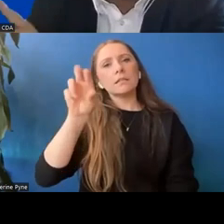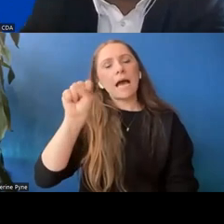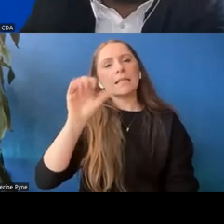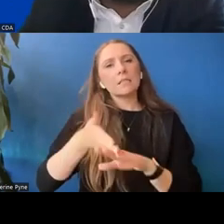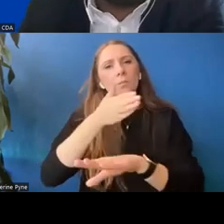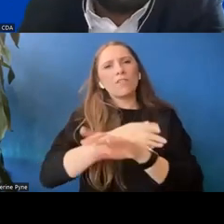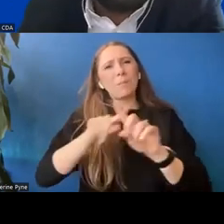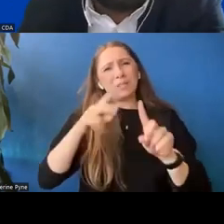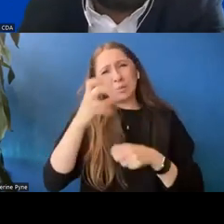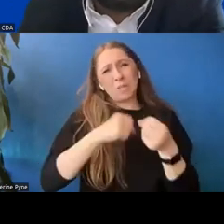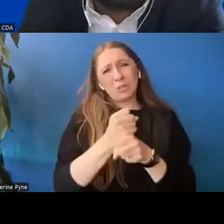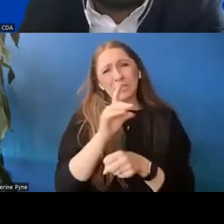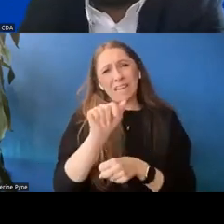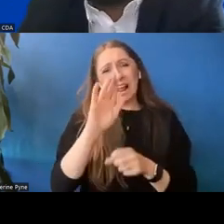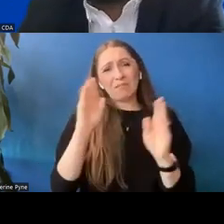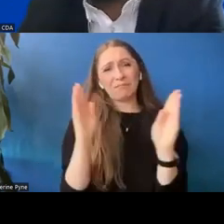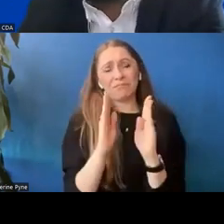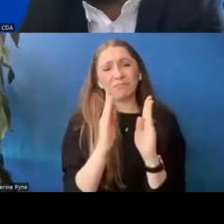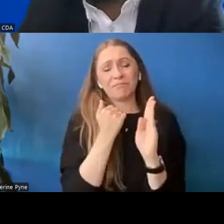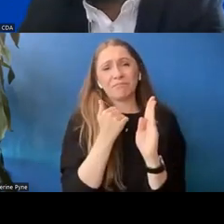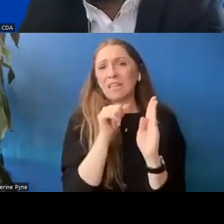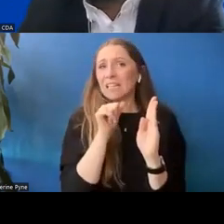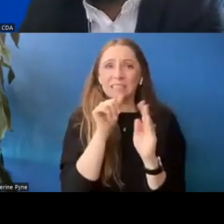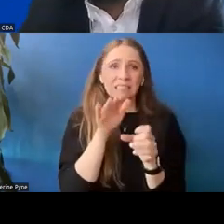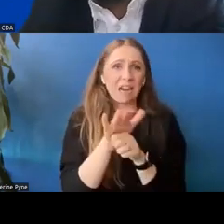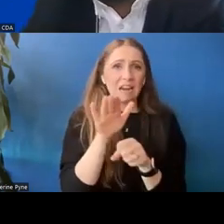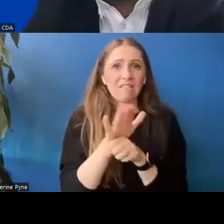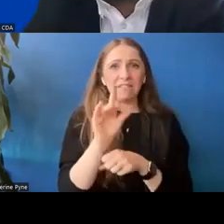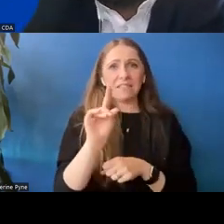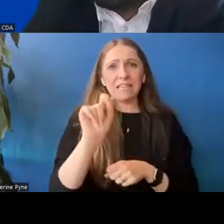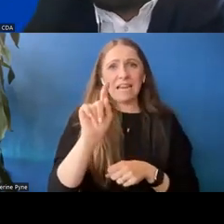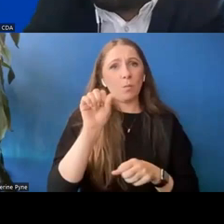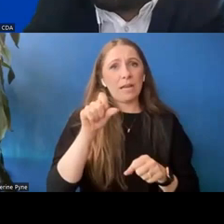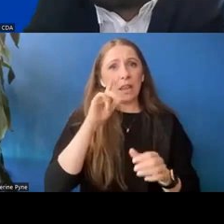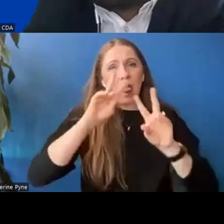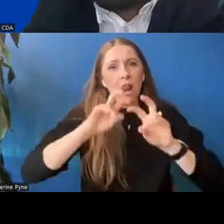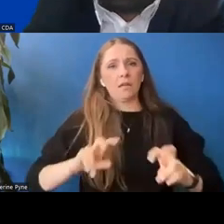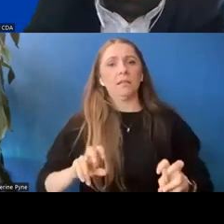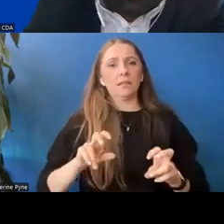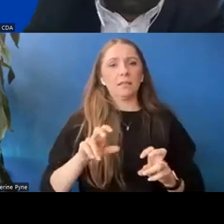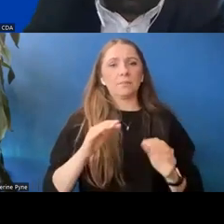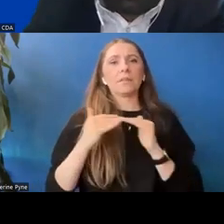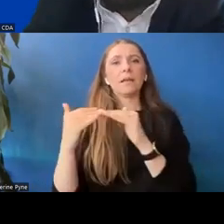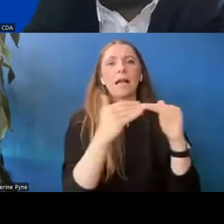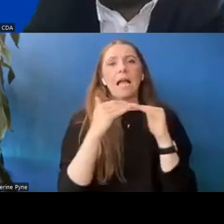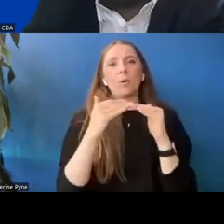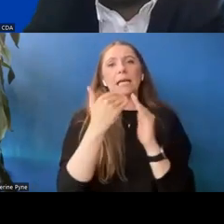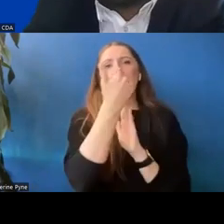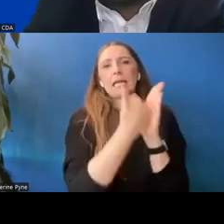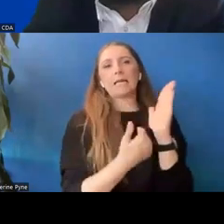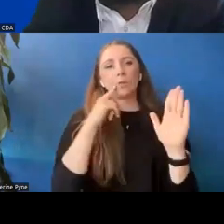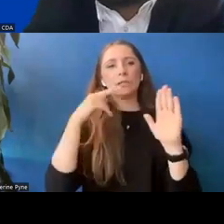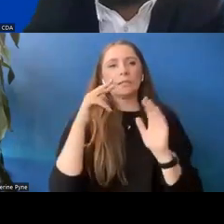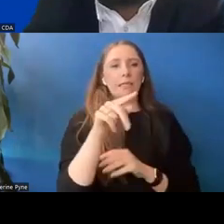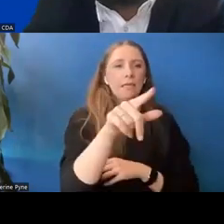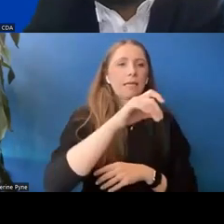it's only 2 years of data, so I'm not sure how much we can glean from that. And the equity index shows some highlights there. If we look at